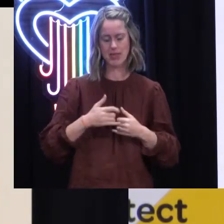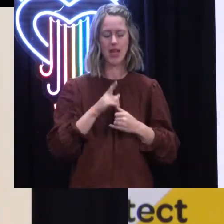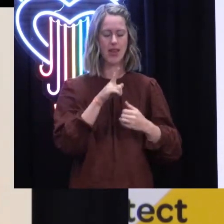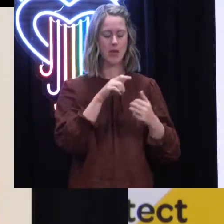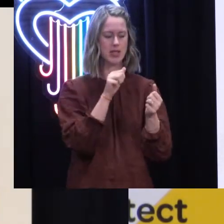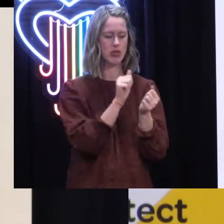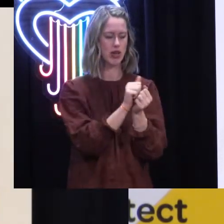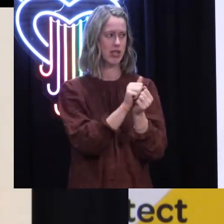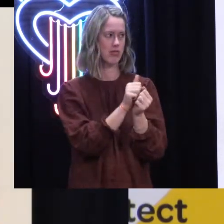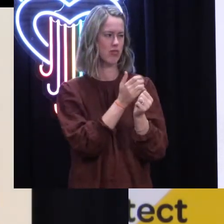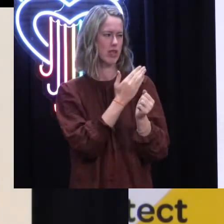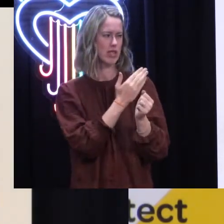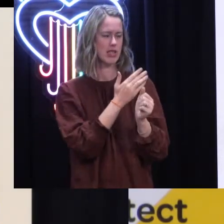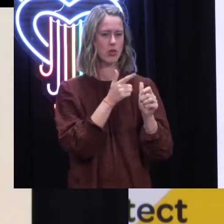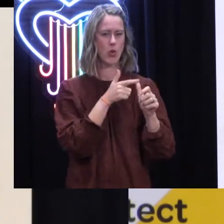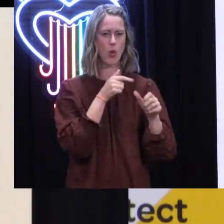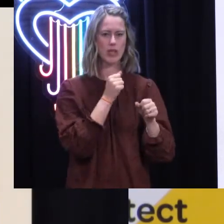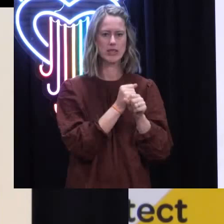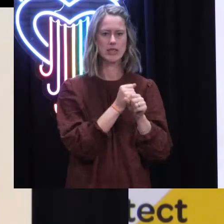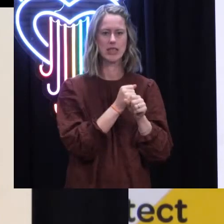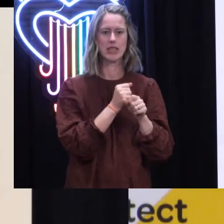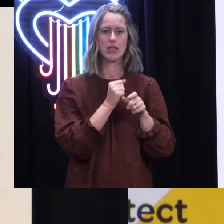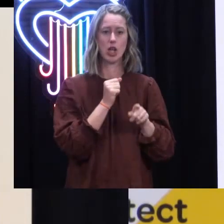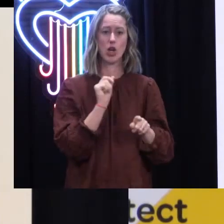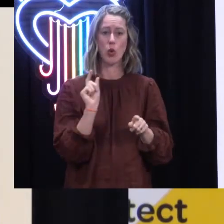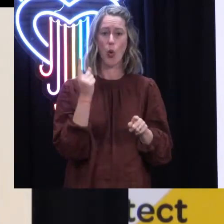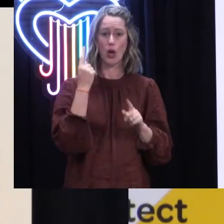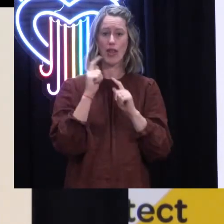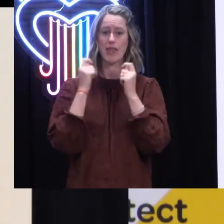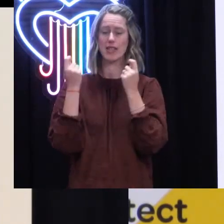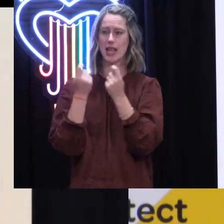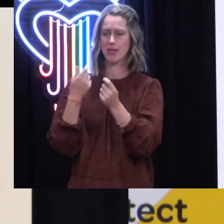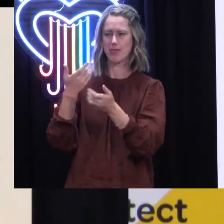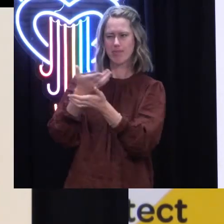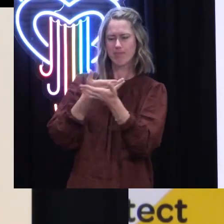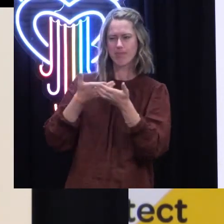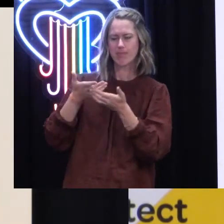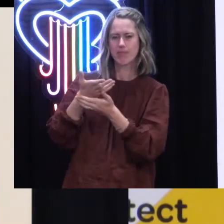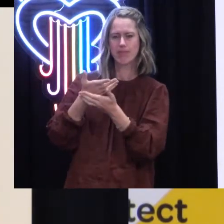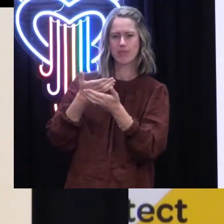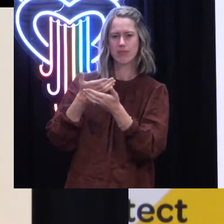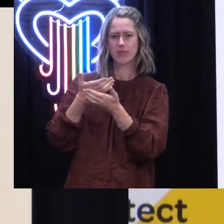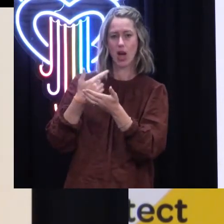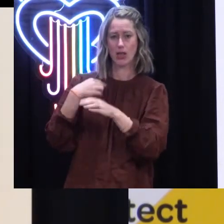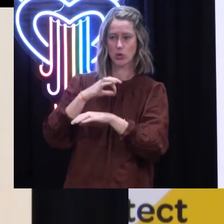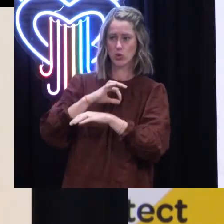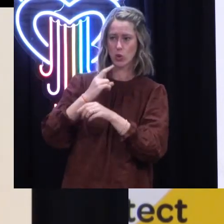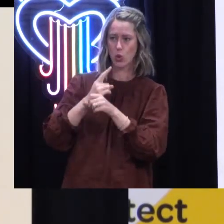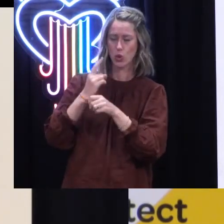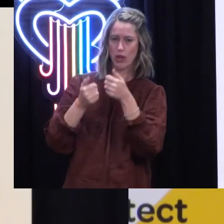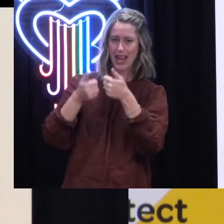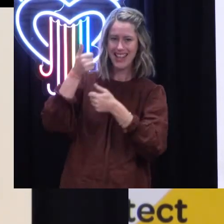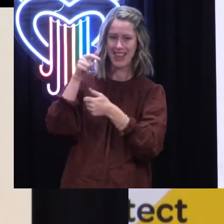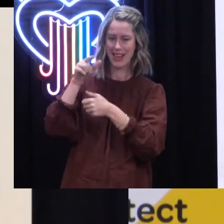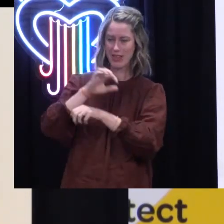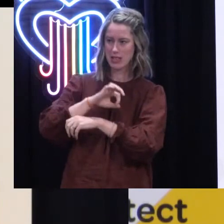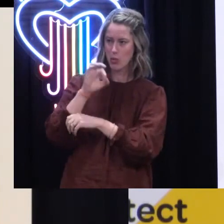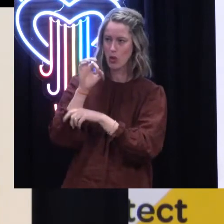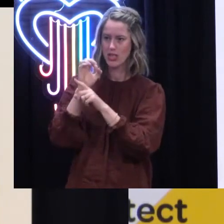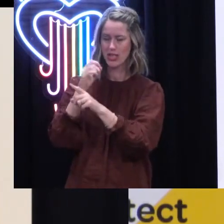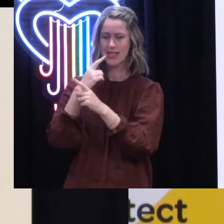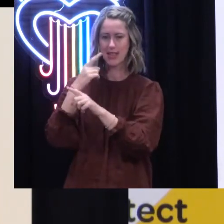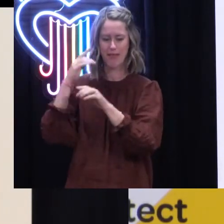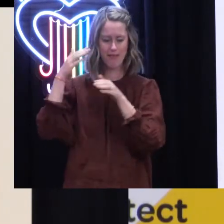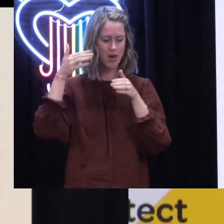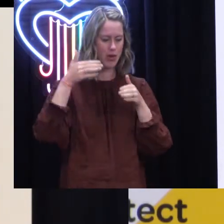August. In Auckland, the team, and I spoke with the clinical director at the public health unit about this morning. She said their main focus, of course, is